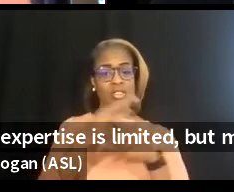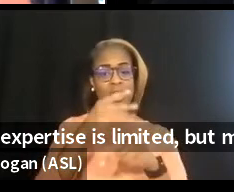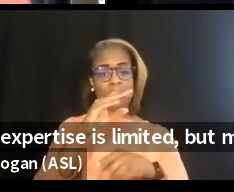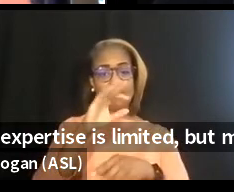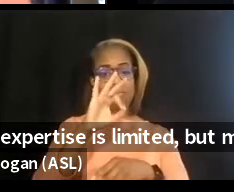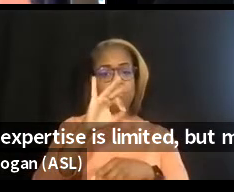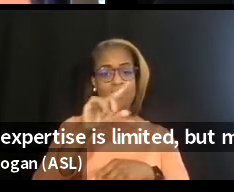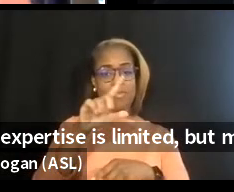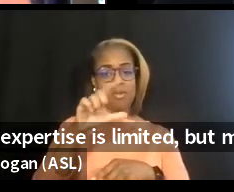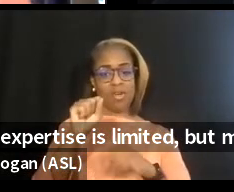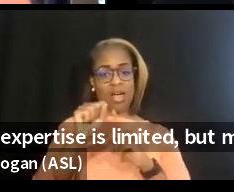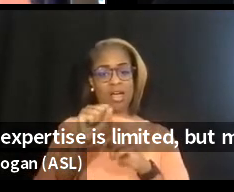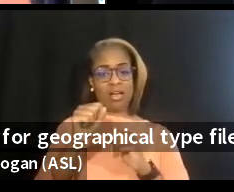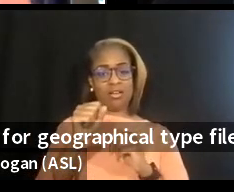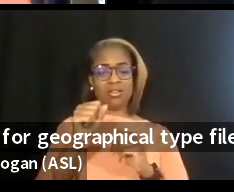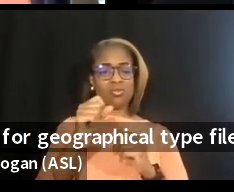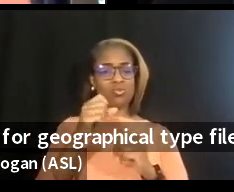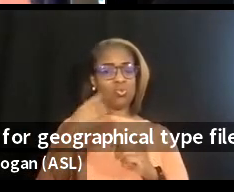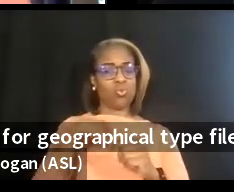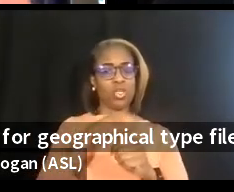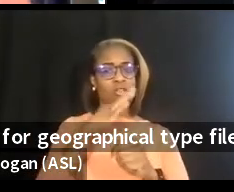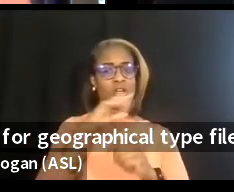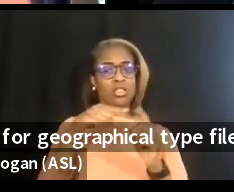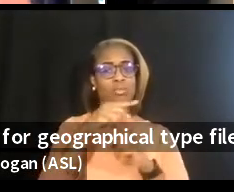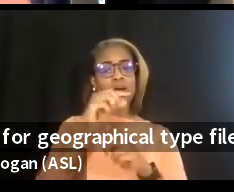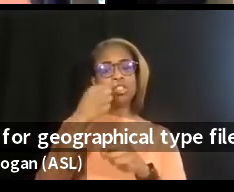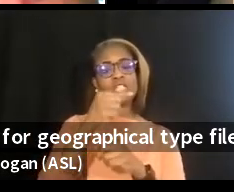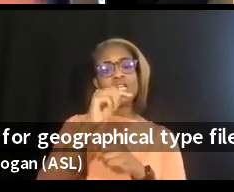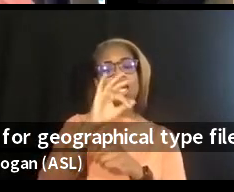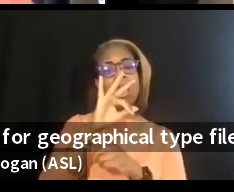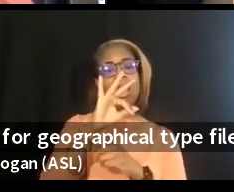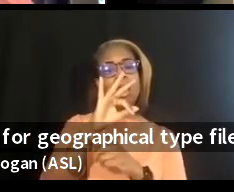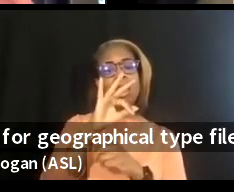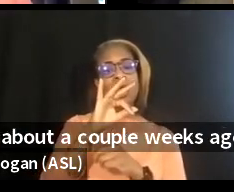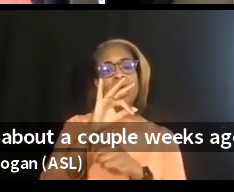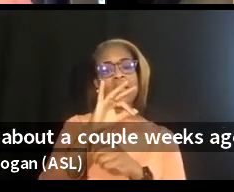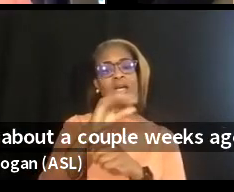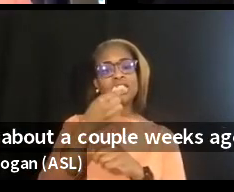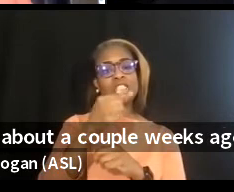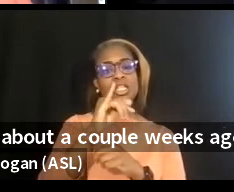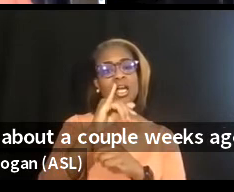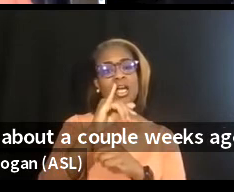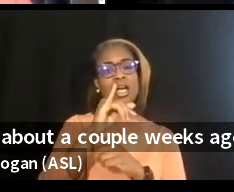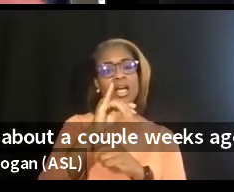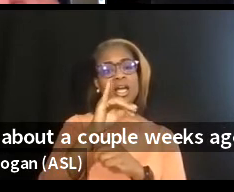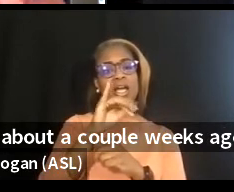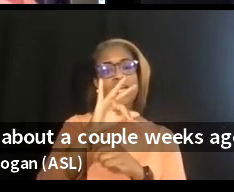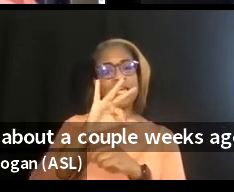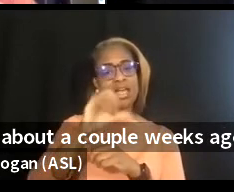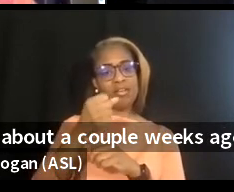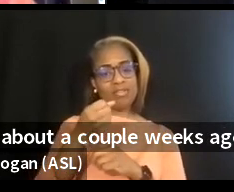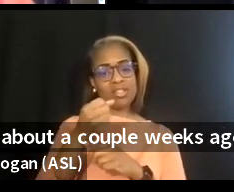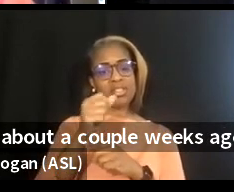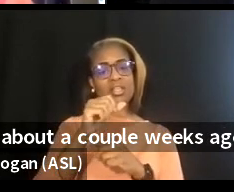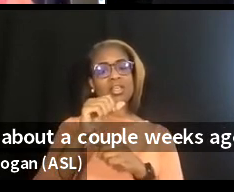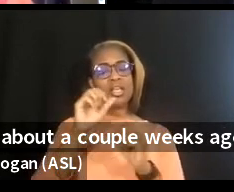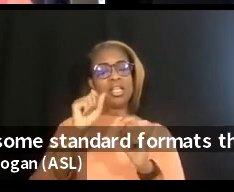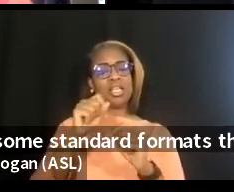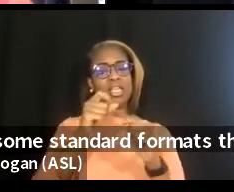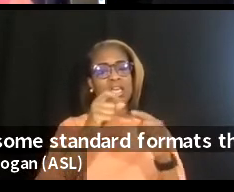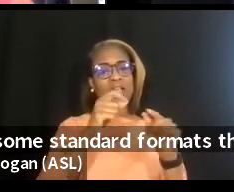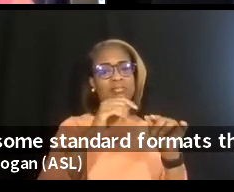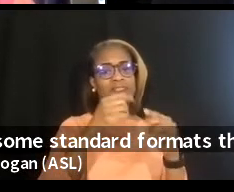about a couple of weeks ago, I think, GIS files, there's some standard formats that are able to be integrated